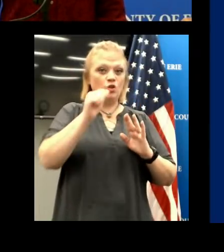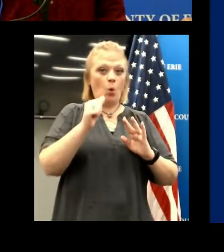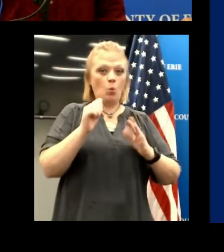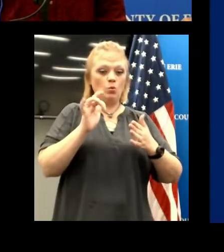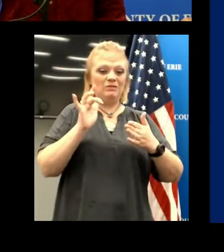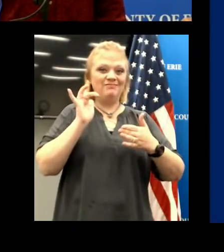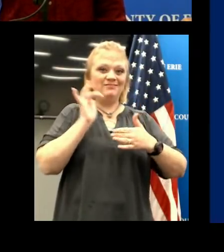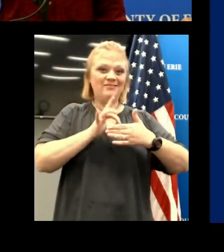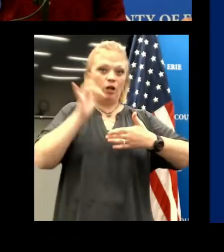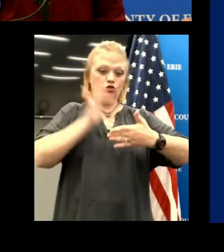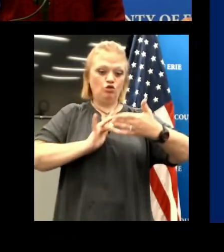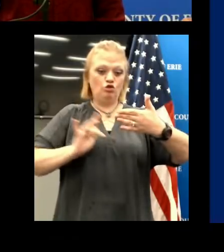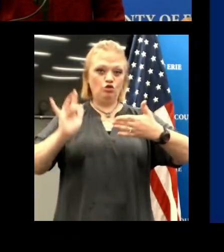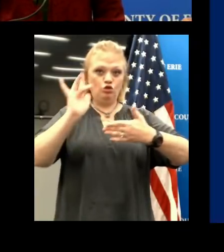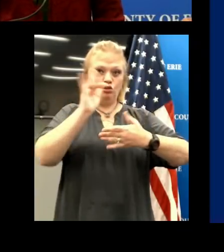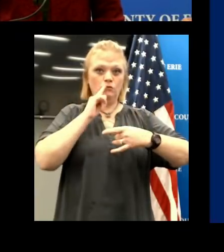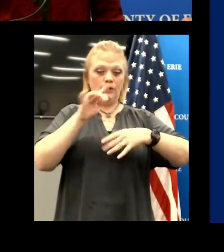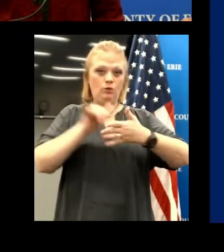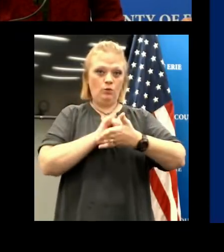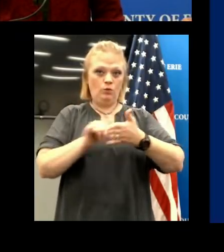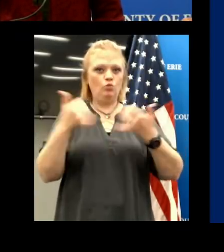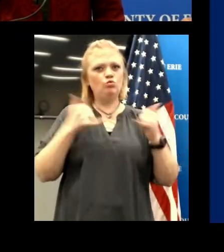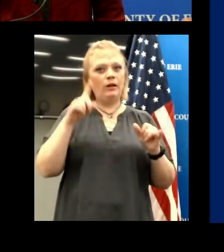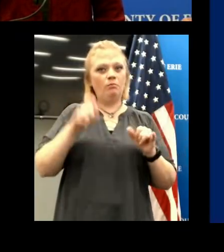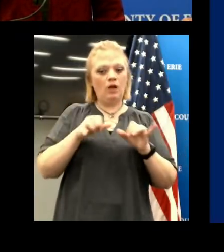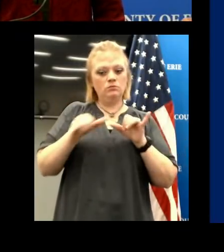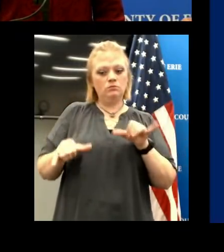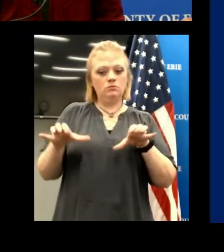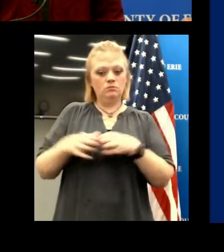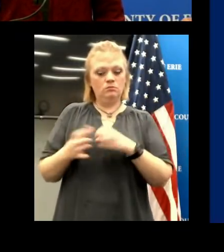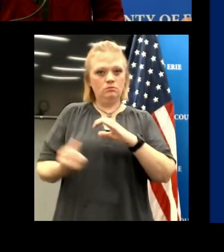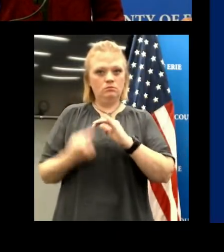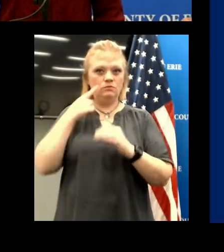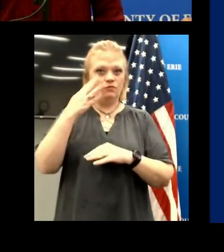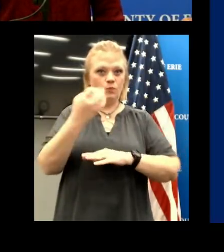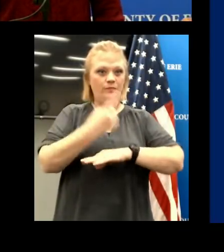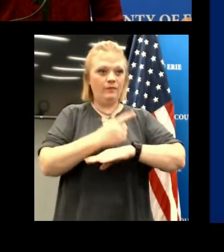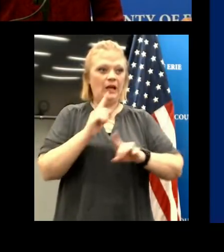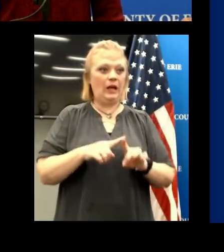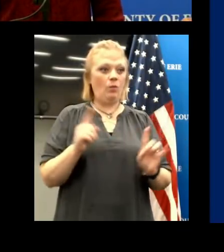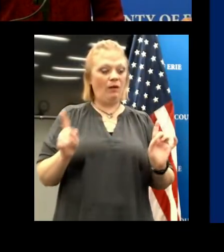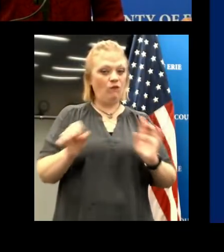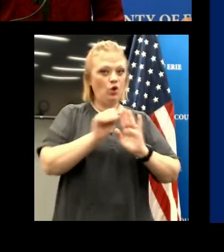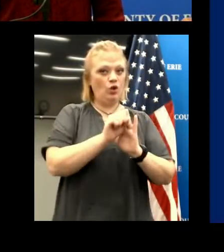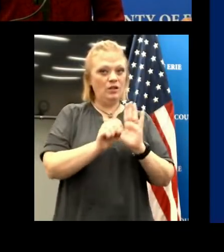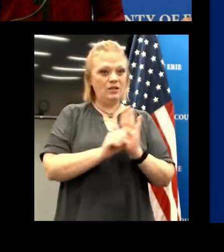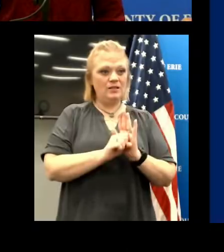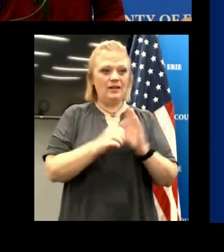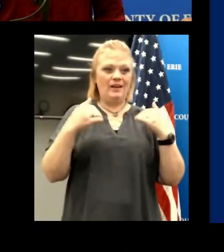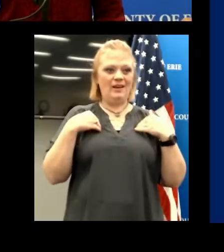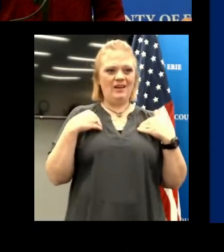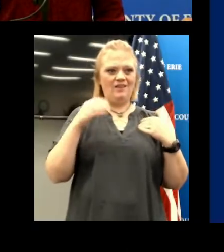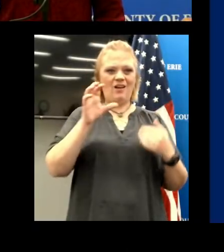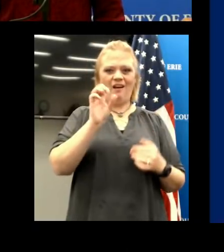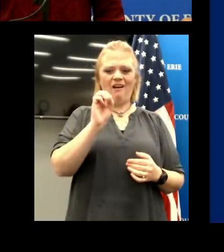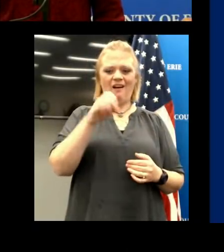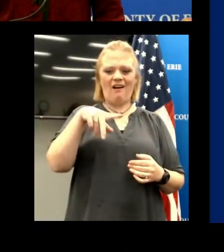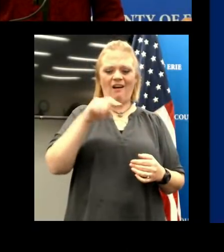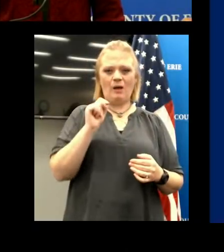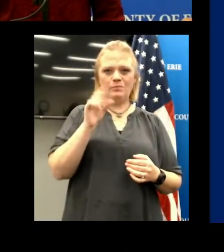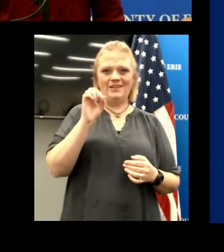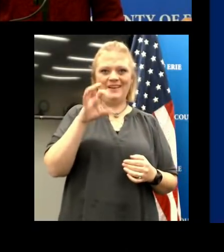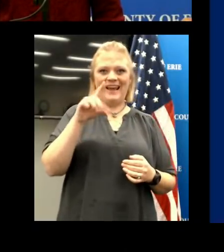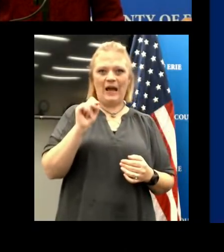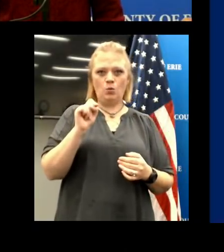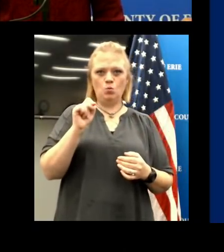they still have to quarantine for 14 days. However, the state is giving an opt-out option for the